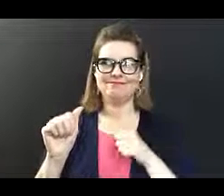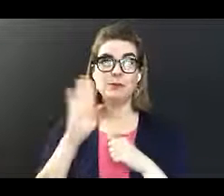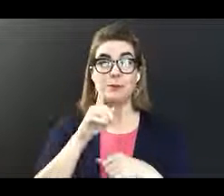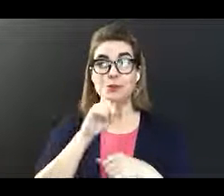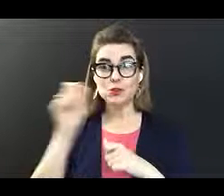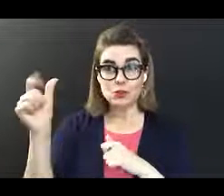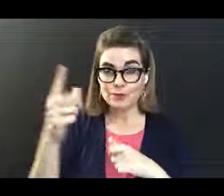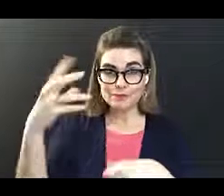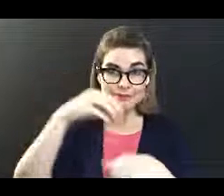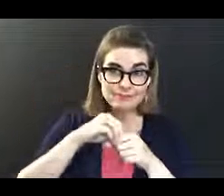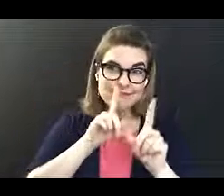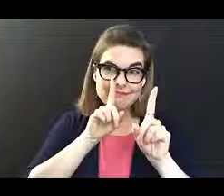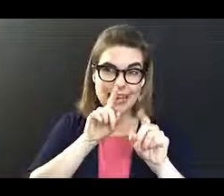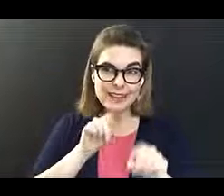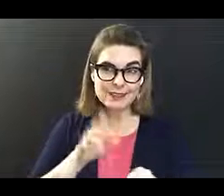that.